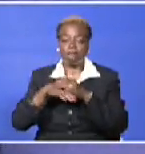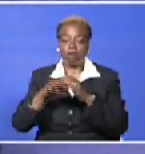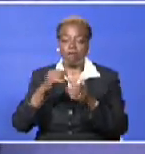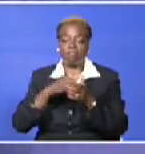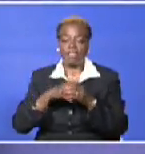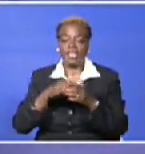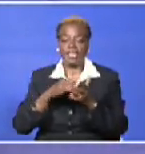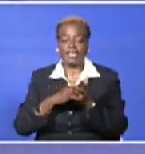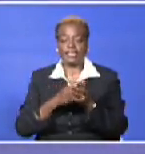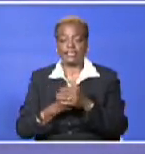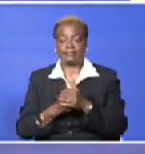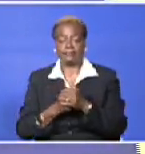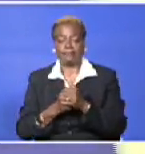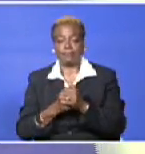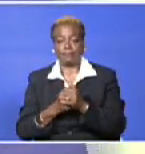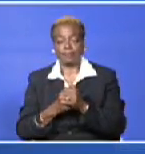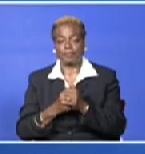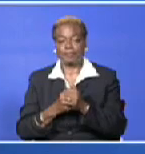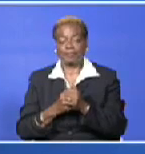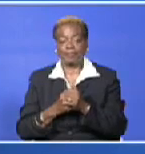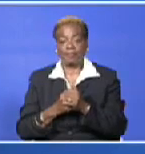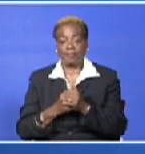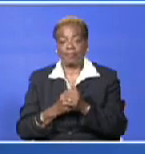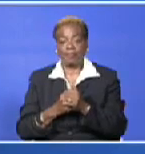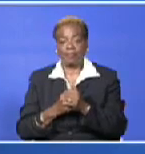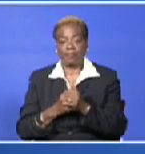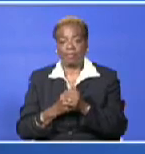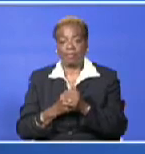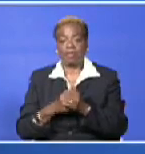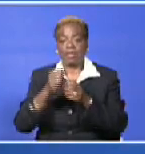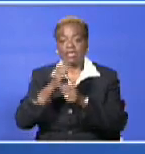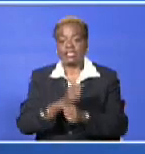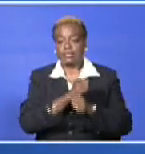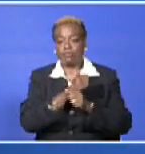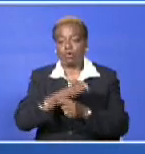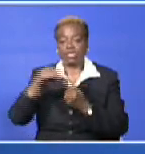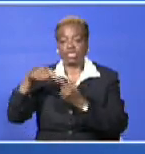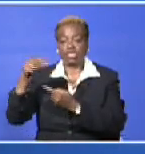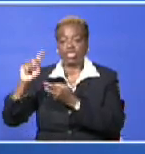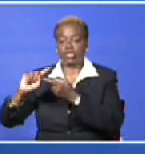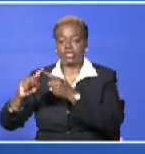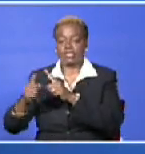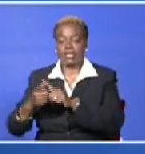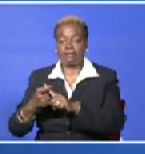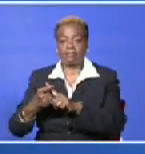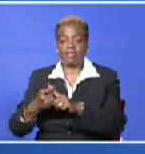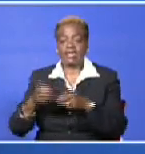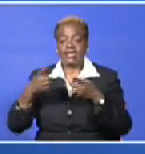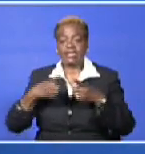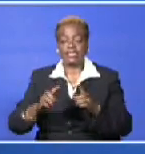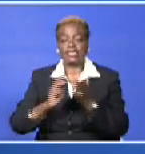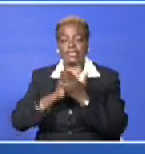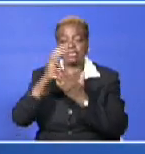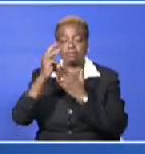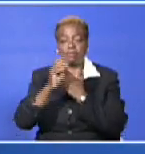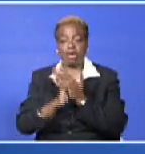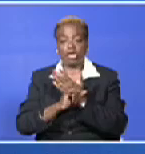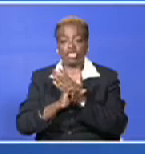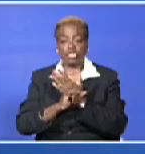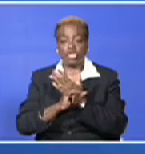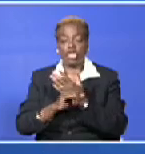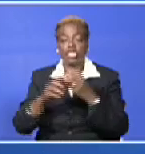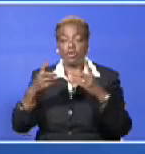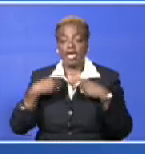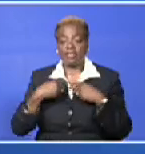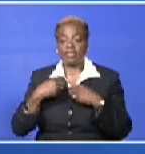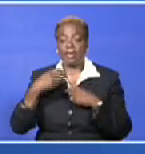the participation will be a lot better for next year. Now, I know you've been with the Sports Tourism Department since March. You've had the Miami Dolphin cheerleaders in here. Yeah. What else do